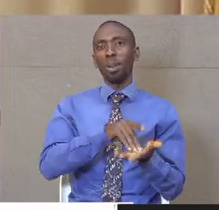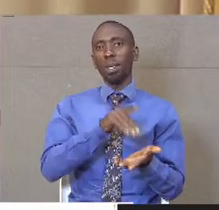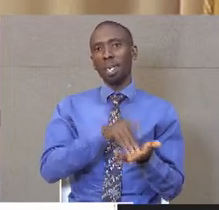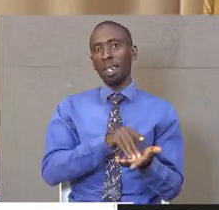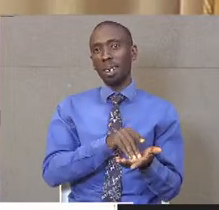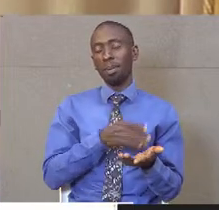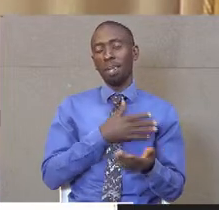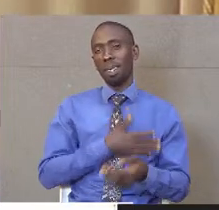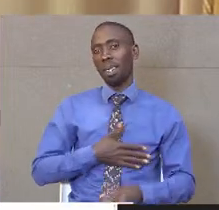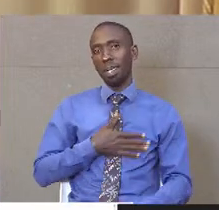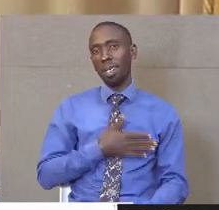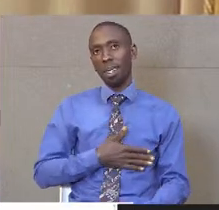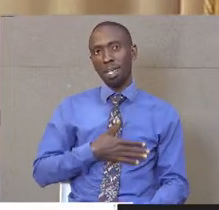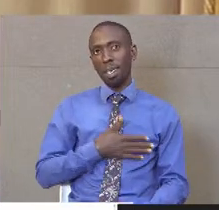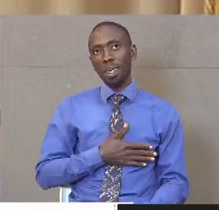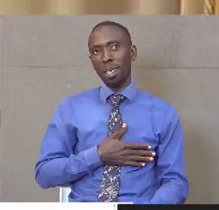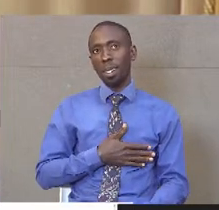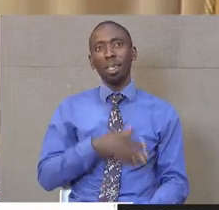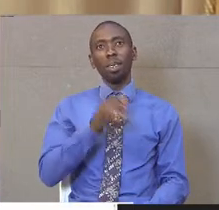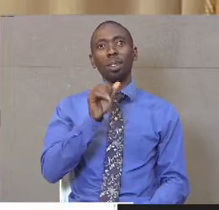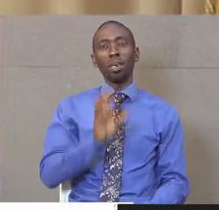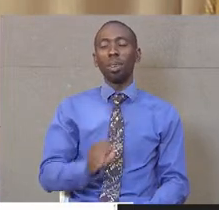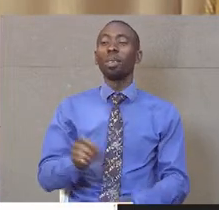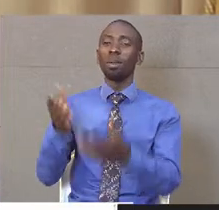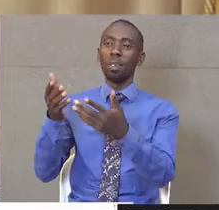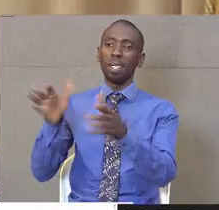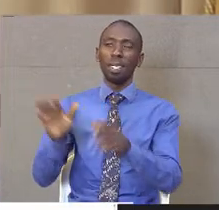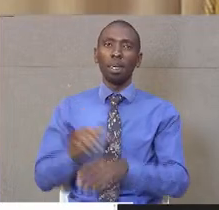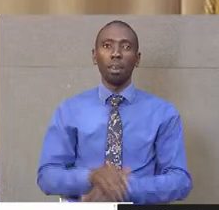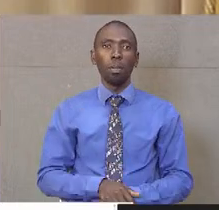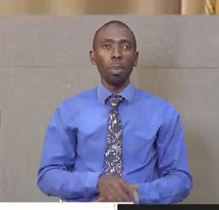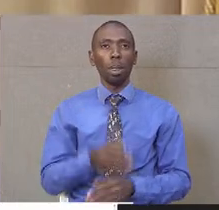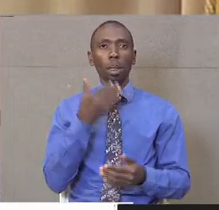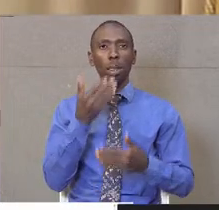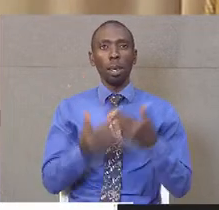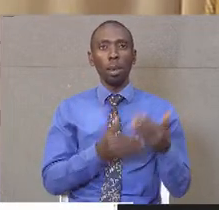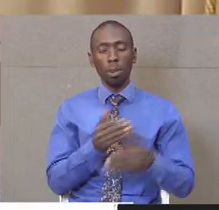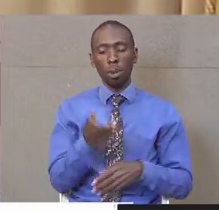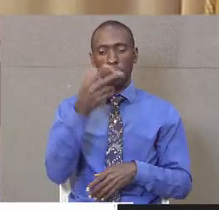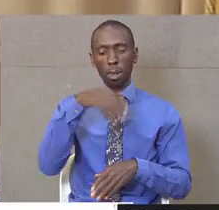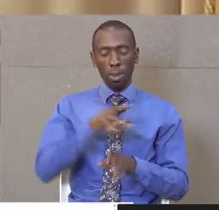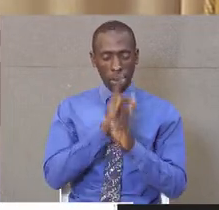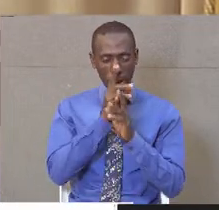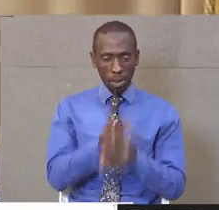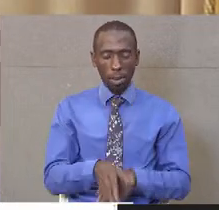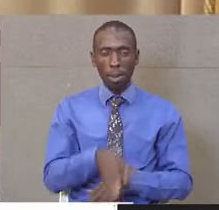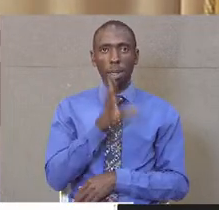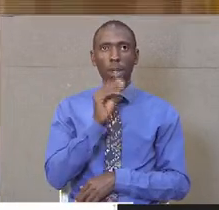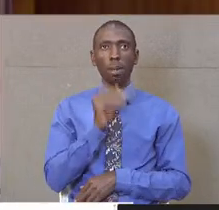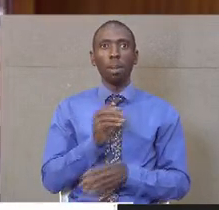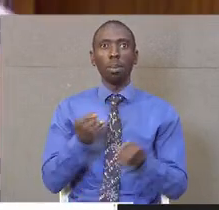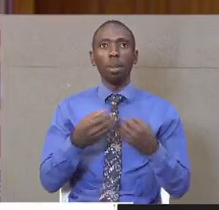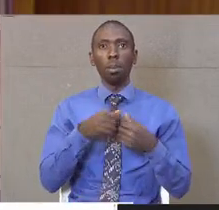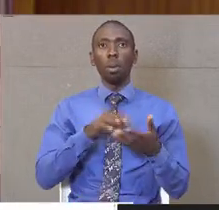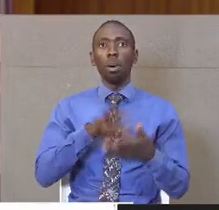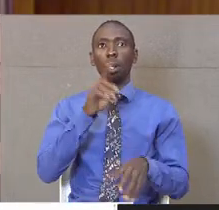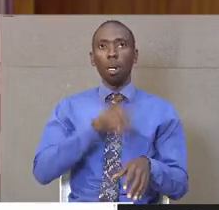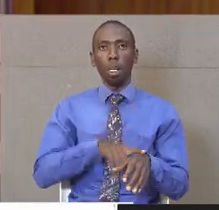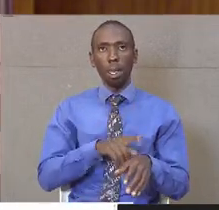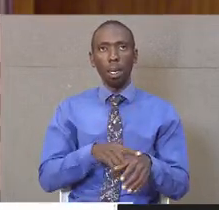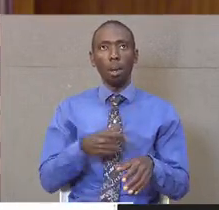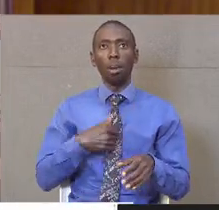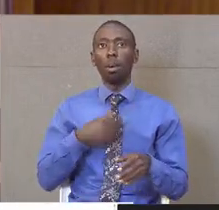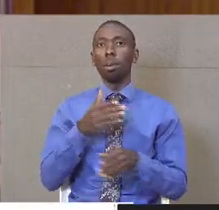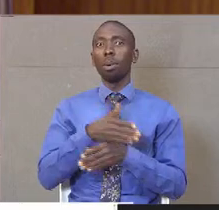Yes. So you finish. Thank you, Honorable Speaker, for giving me more time. I was building a